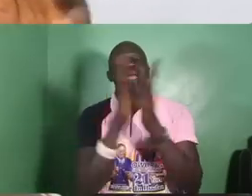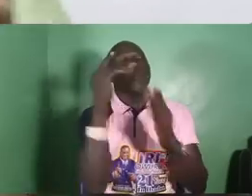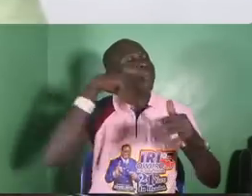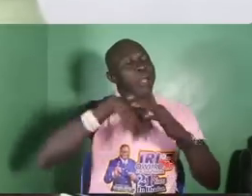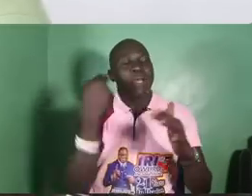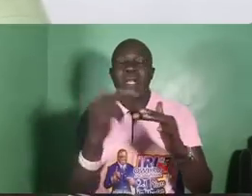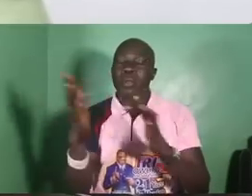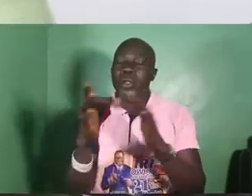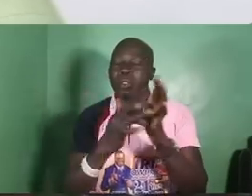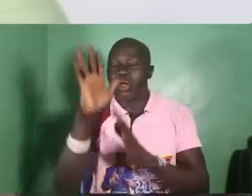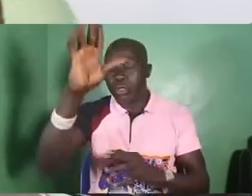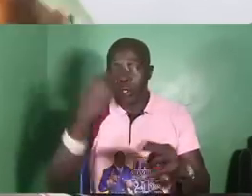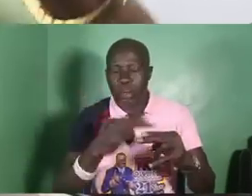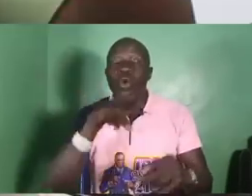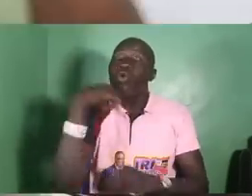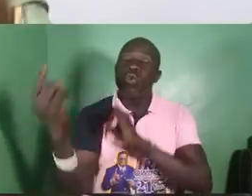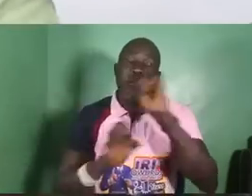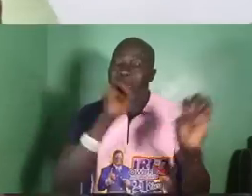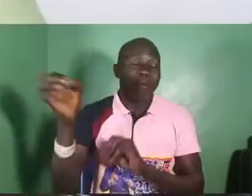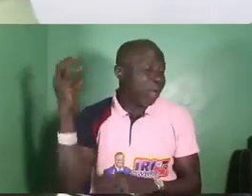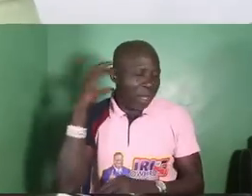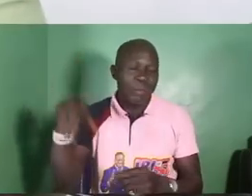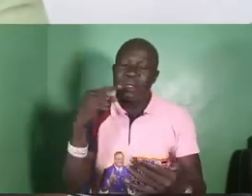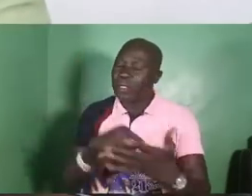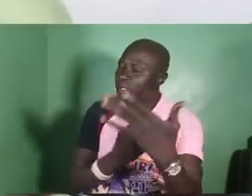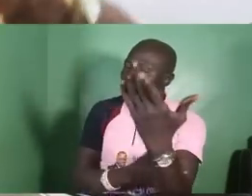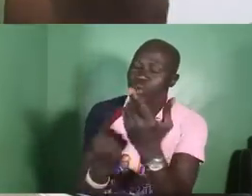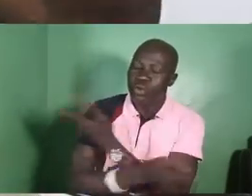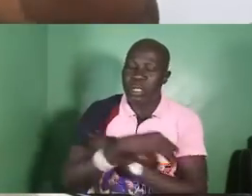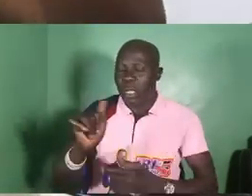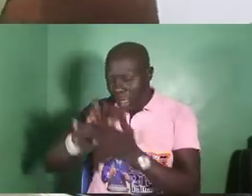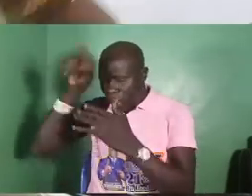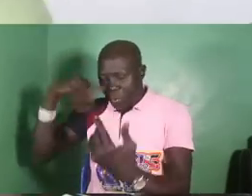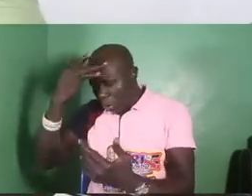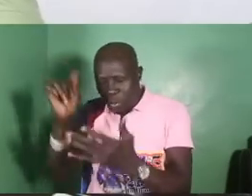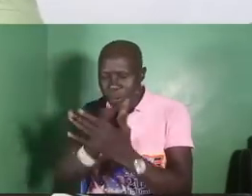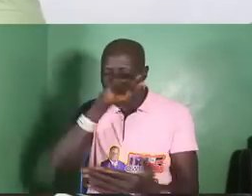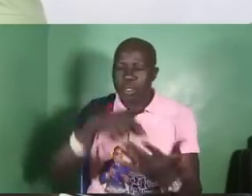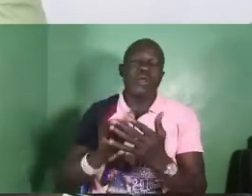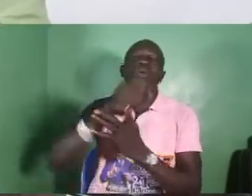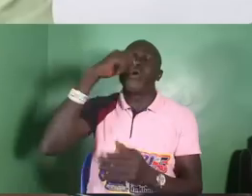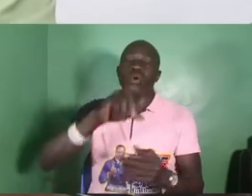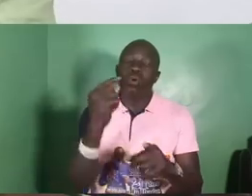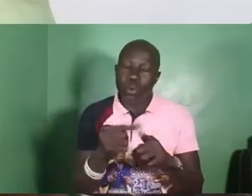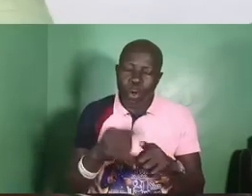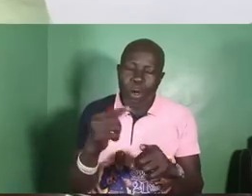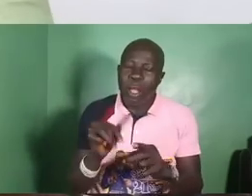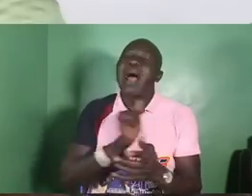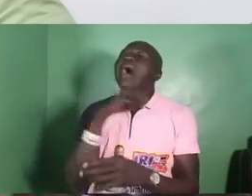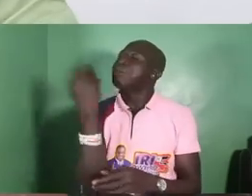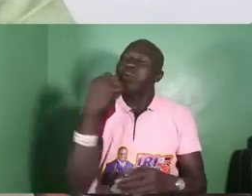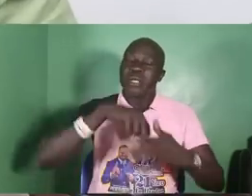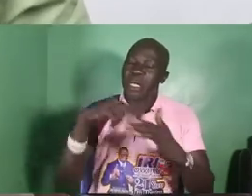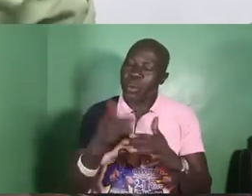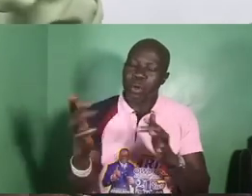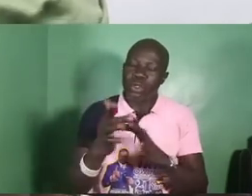ni oruko. I pray your name. Gbogbo ere ba ri mi gbọ lo ne. So that I can hear it today. Nitori ma jemu oro re. Because of the covenant of your word. Mo gbe loruko Jesu.